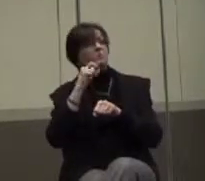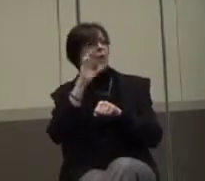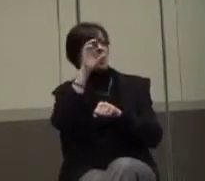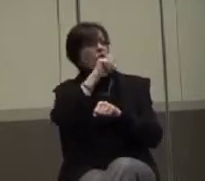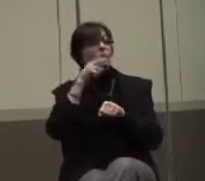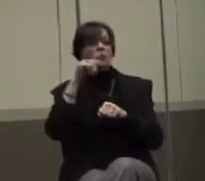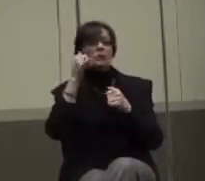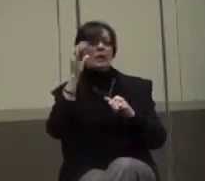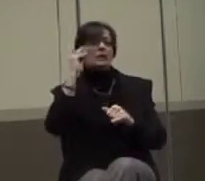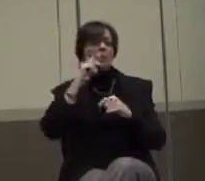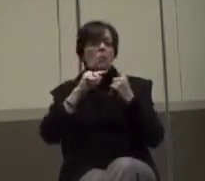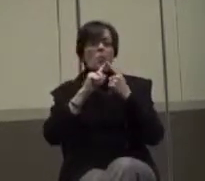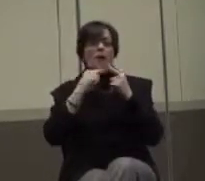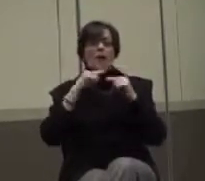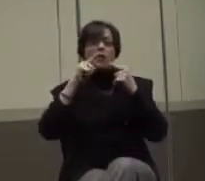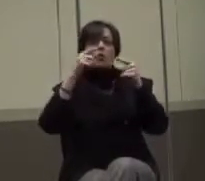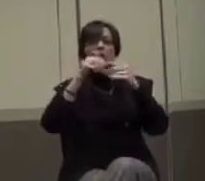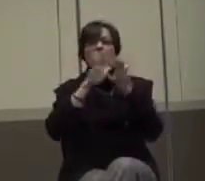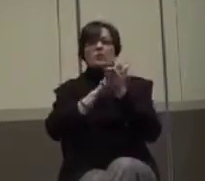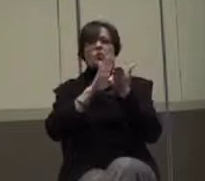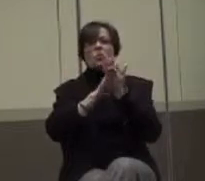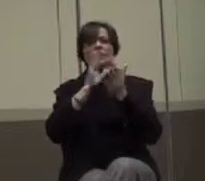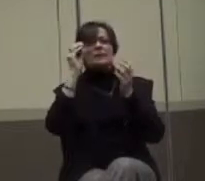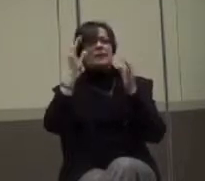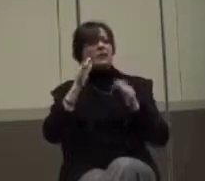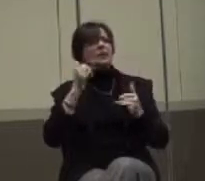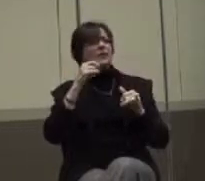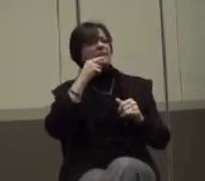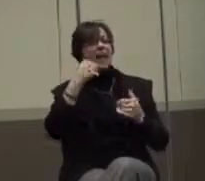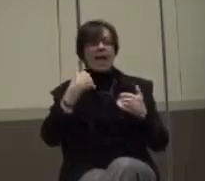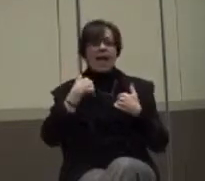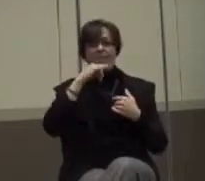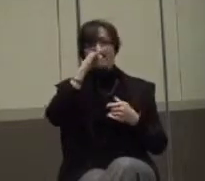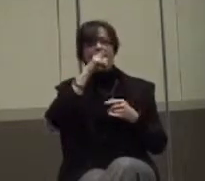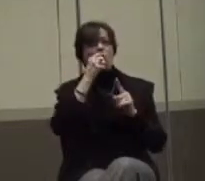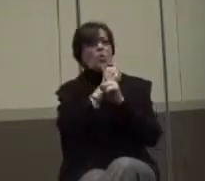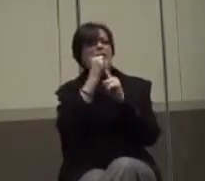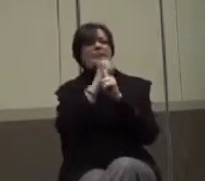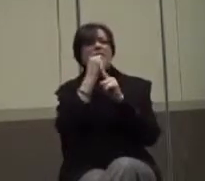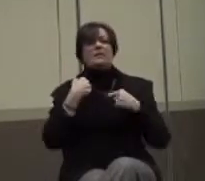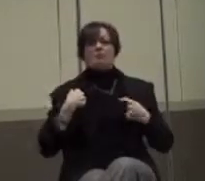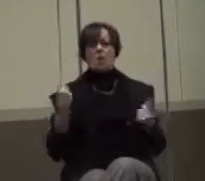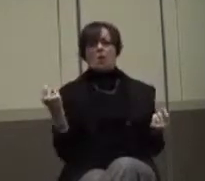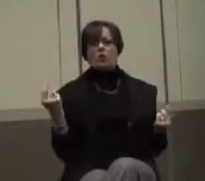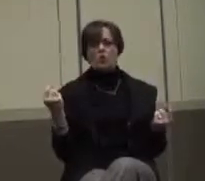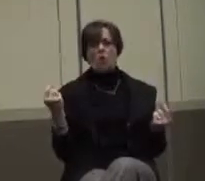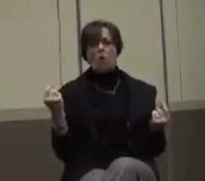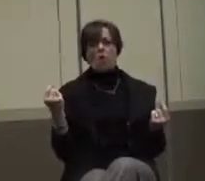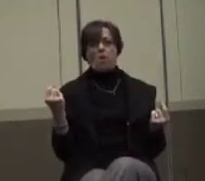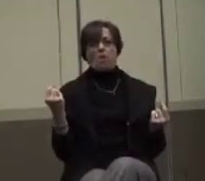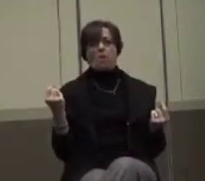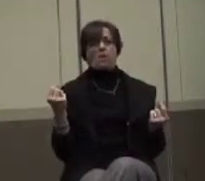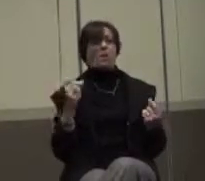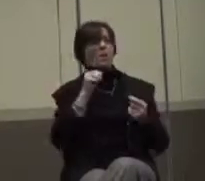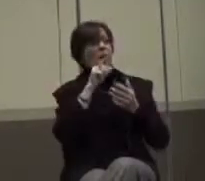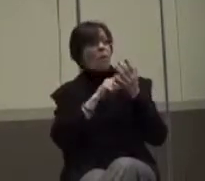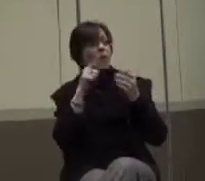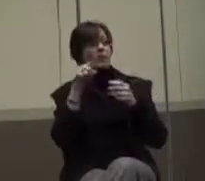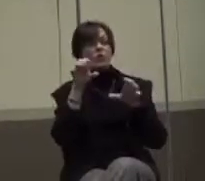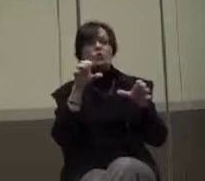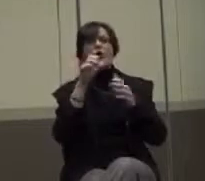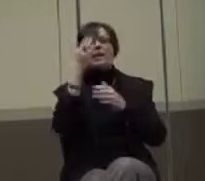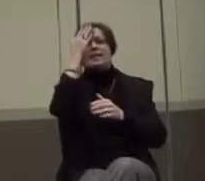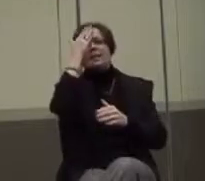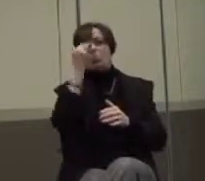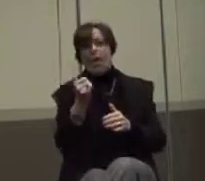go into schools, teachers are still saying, I've got a kid who hits, what do I do? Well, it's not what they're doing, it's why they're doing it. I can